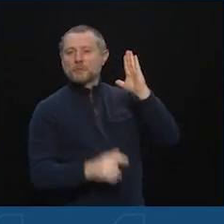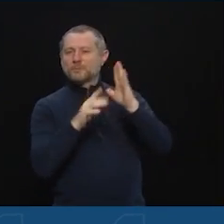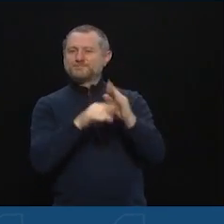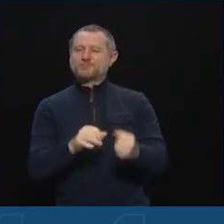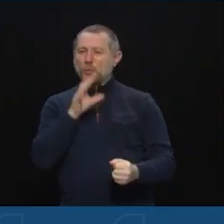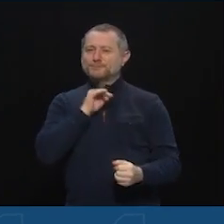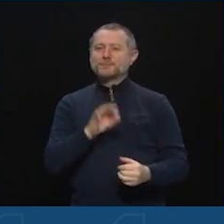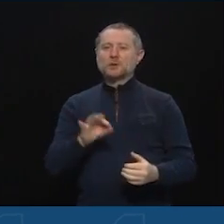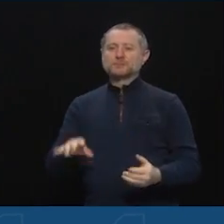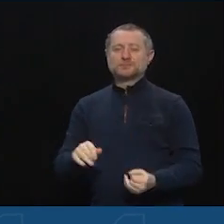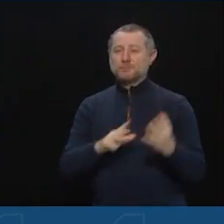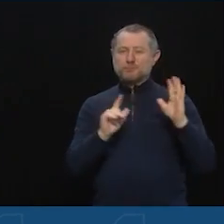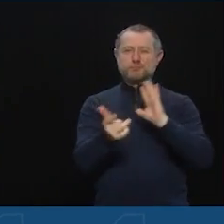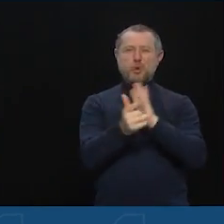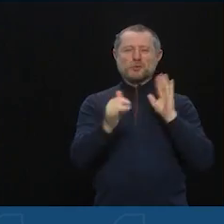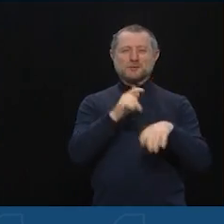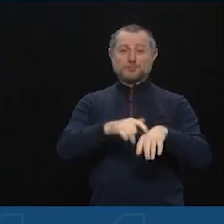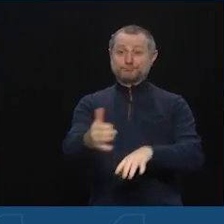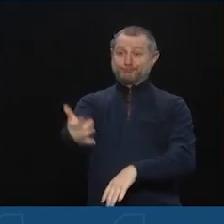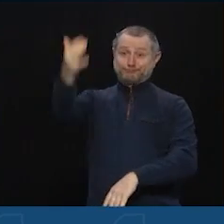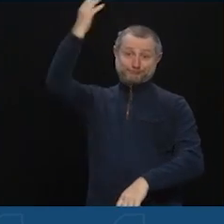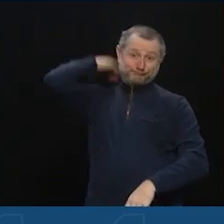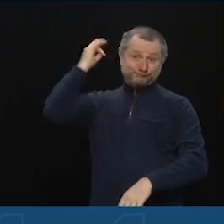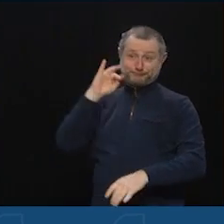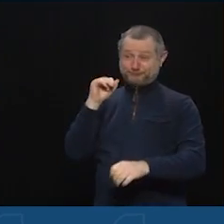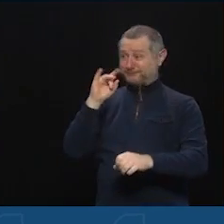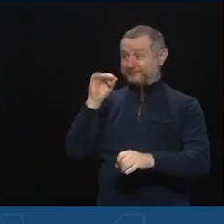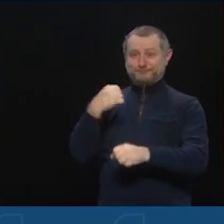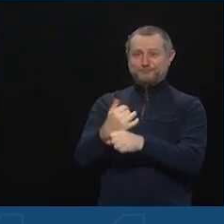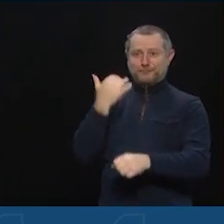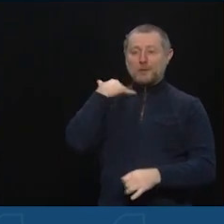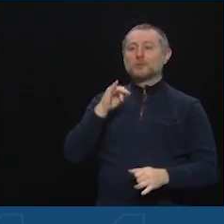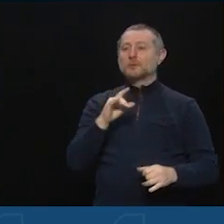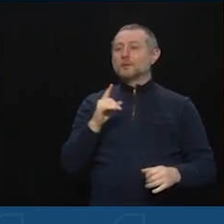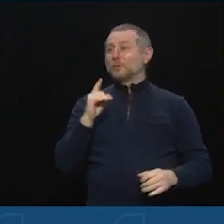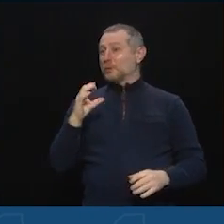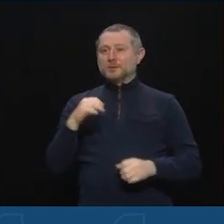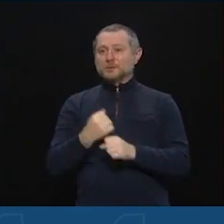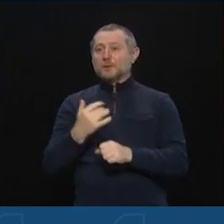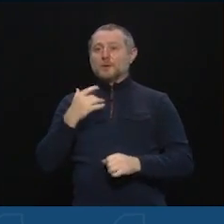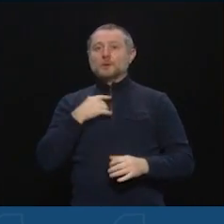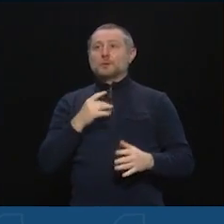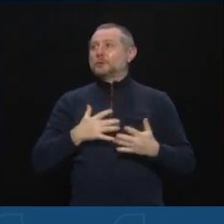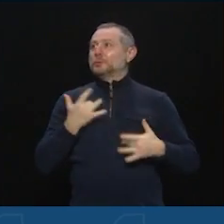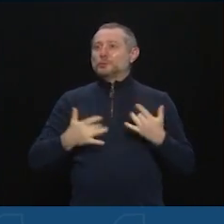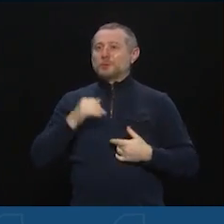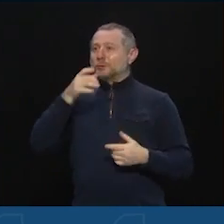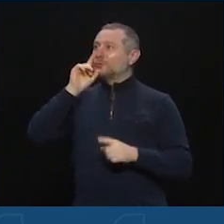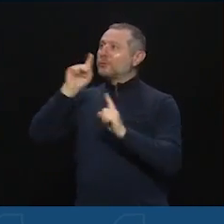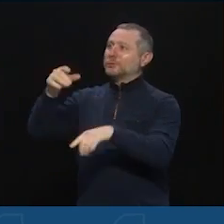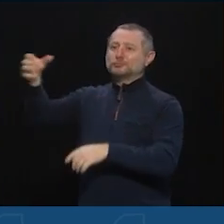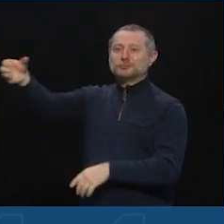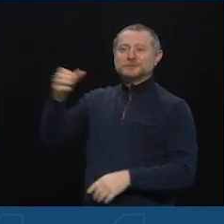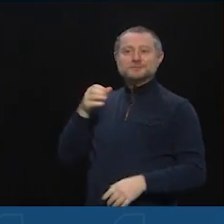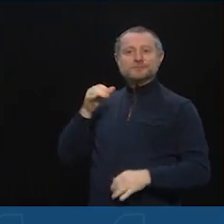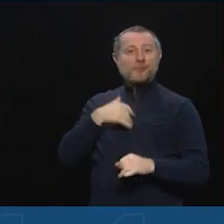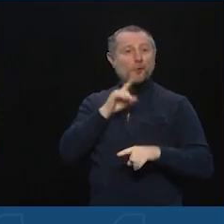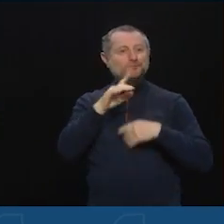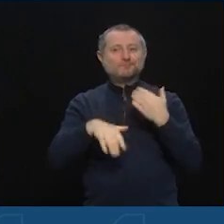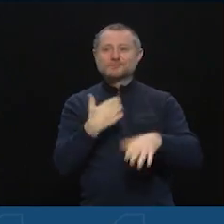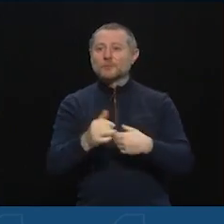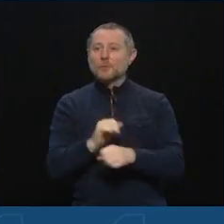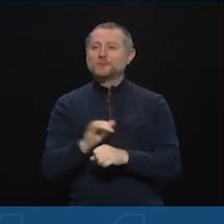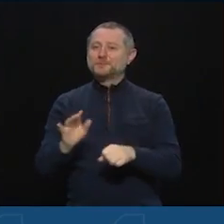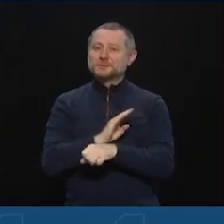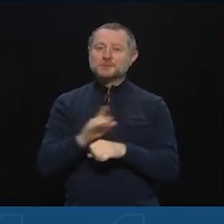been history. And I'm excited about opportunities like to-go drinks, a catalyst for bringing more money, more jobs, more opportunities to